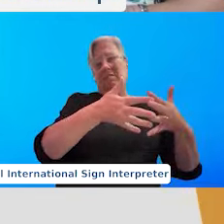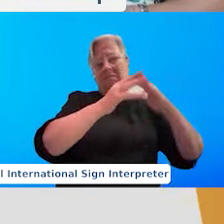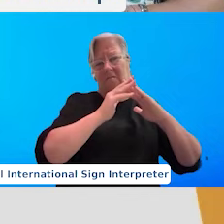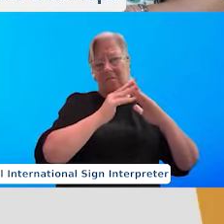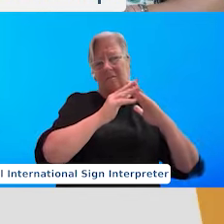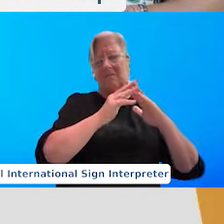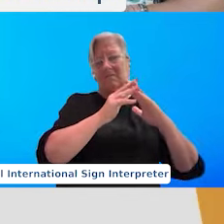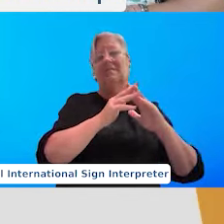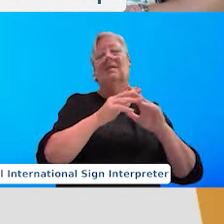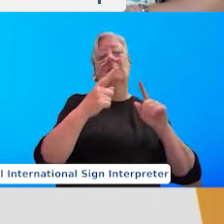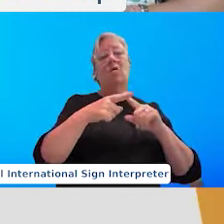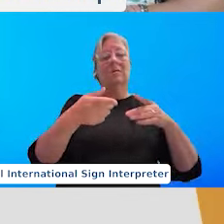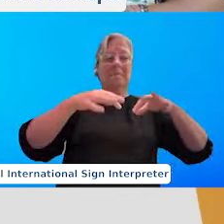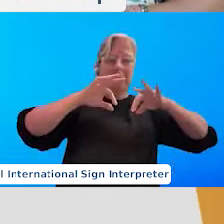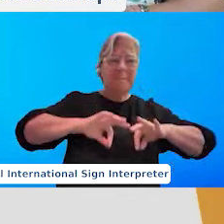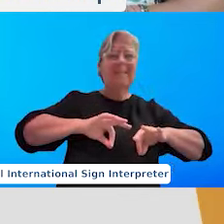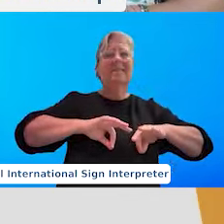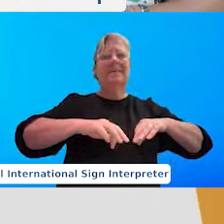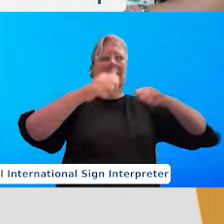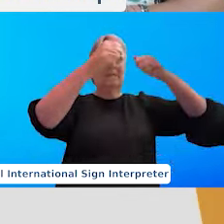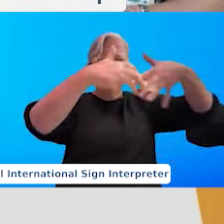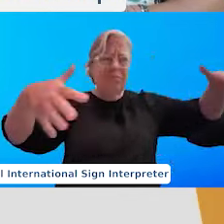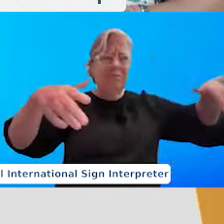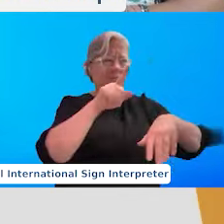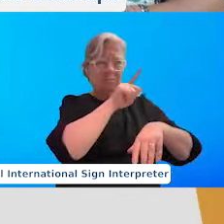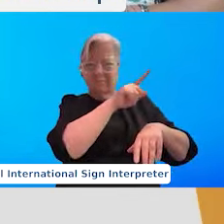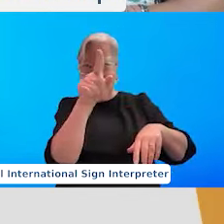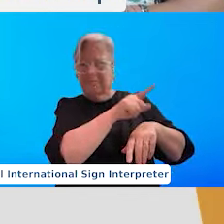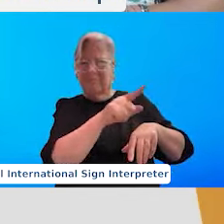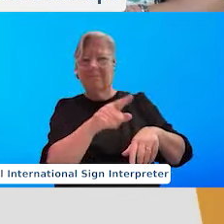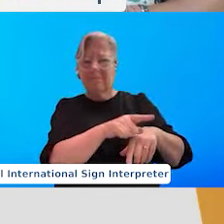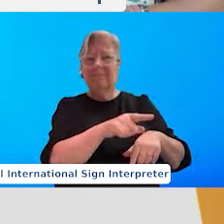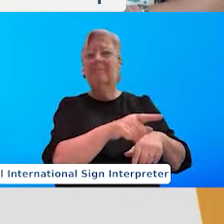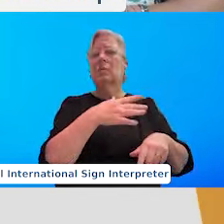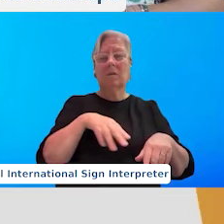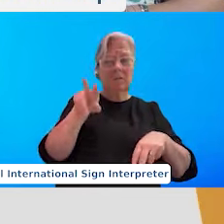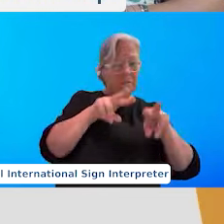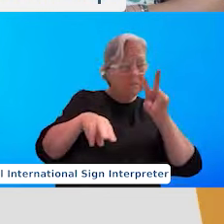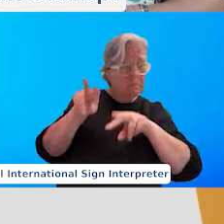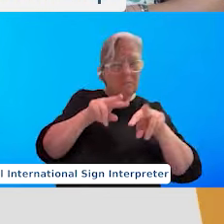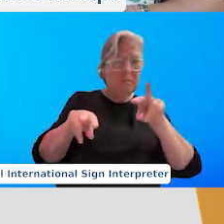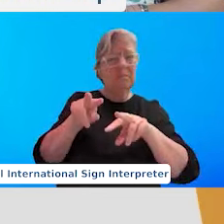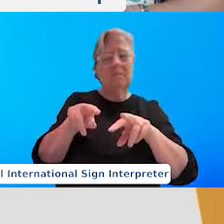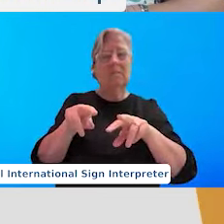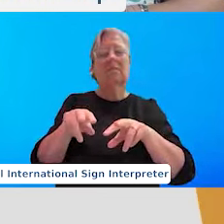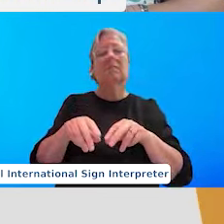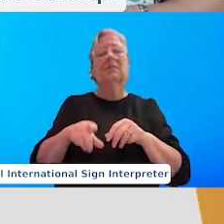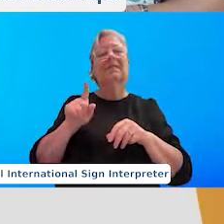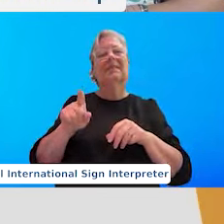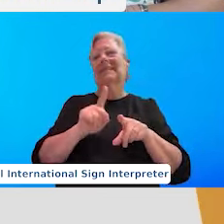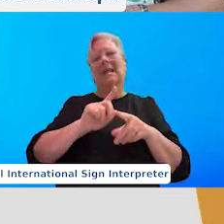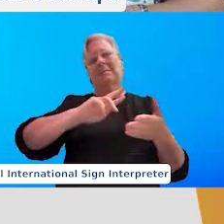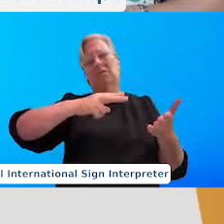their programs. As a member of the treaty body mechanism, this